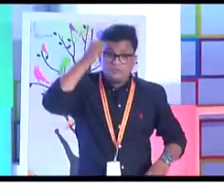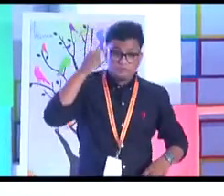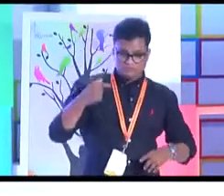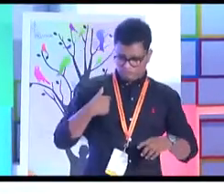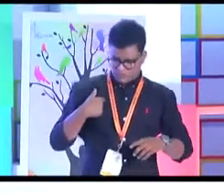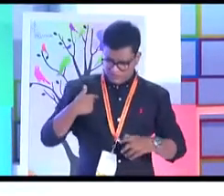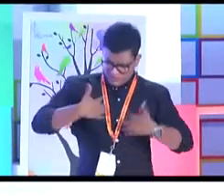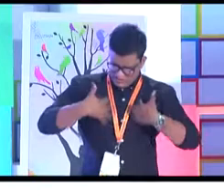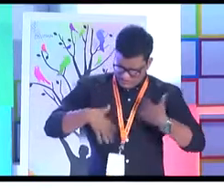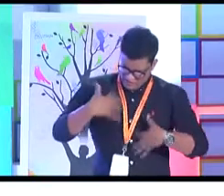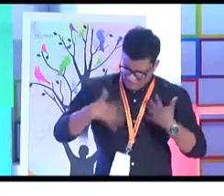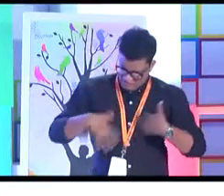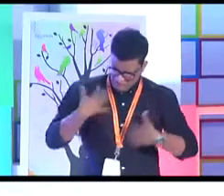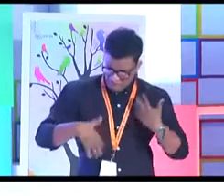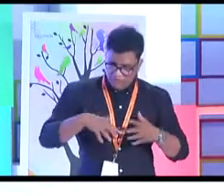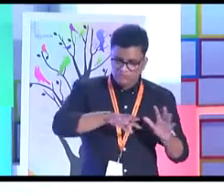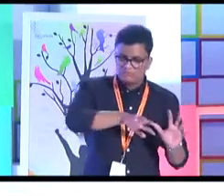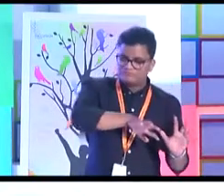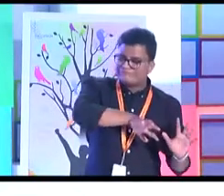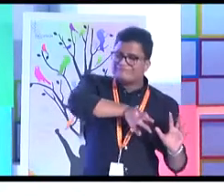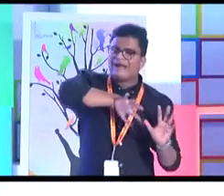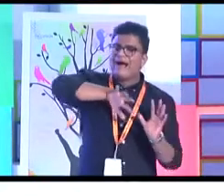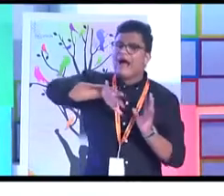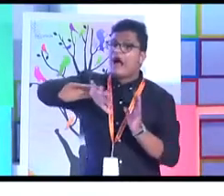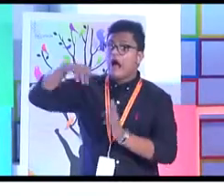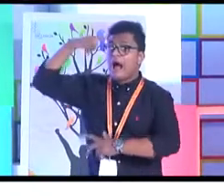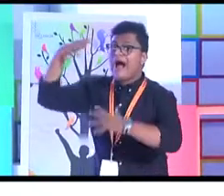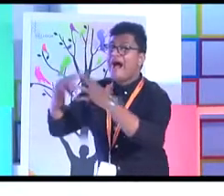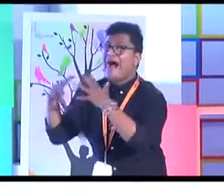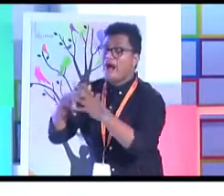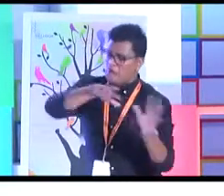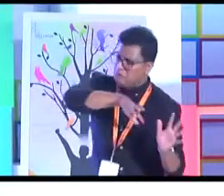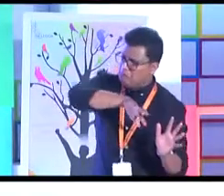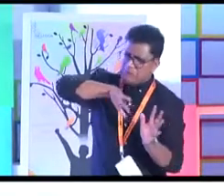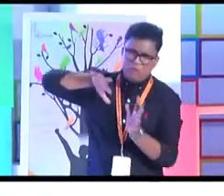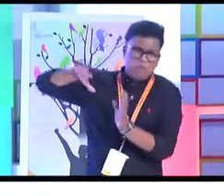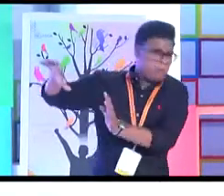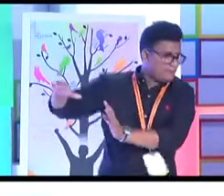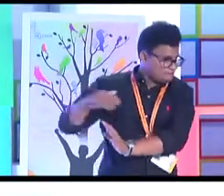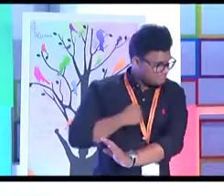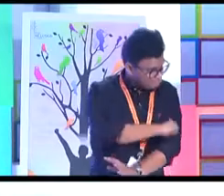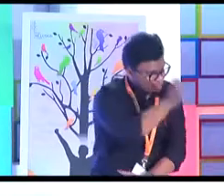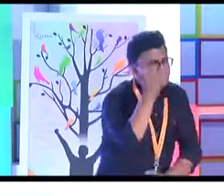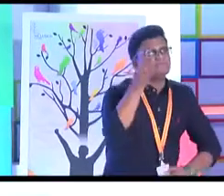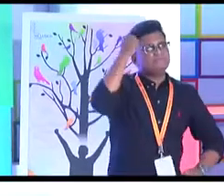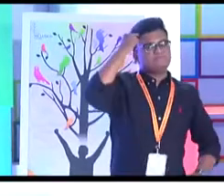your suffering, your problems and your anxieties and do something good what you can.